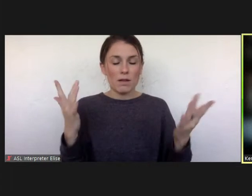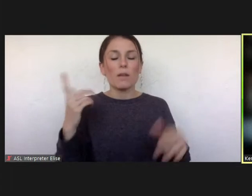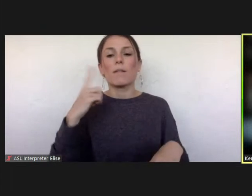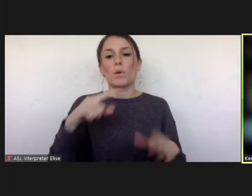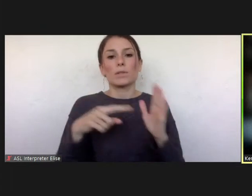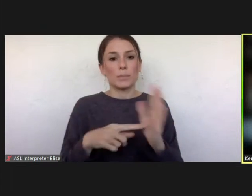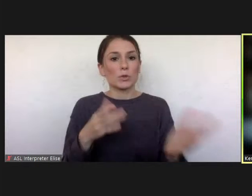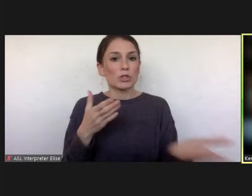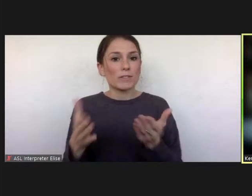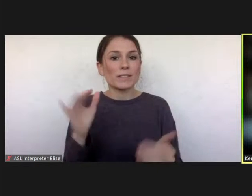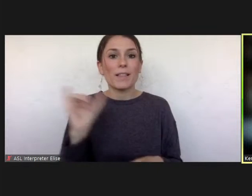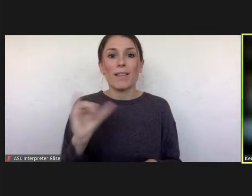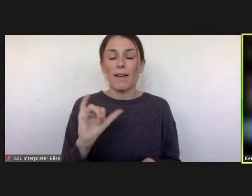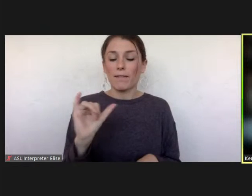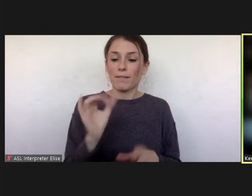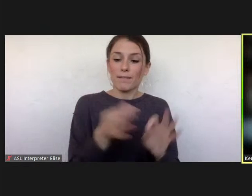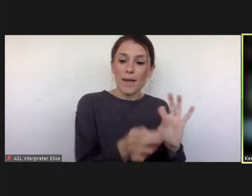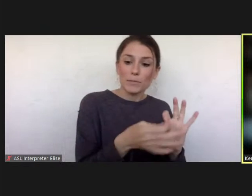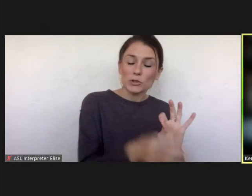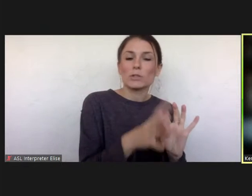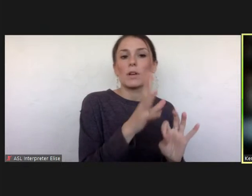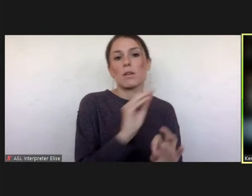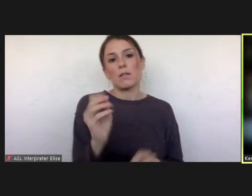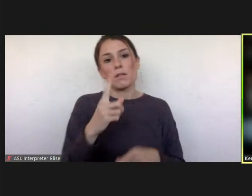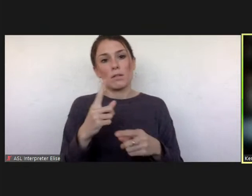captioning and language interpretation.